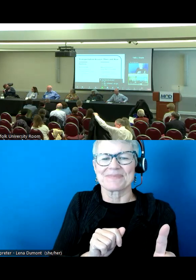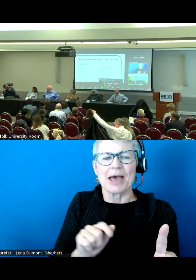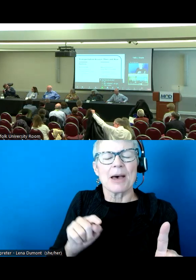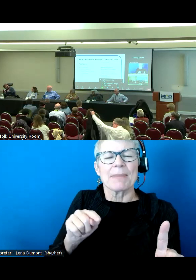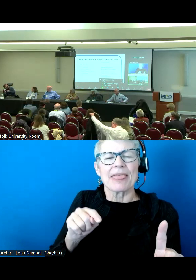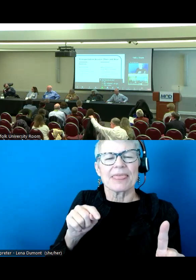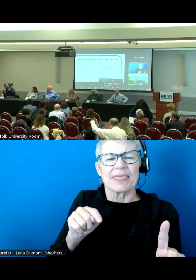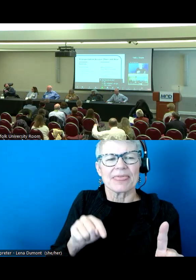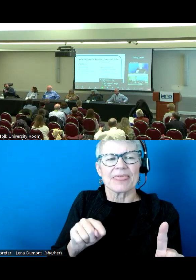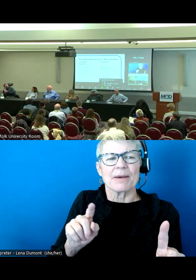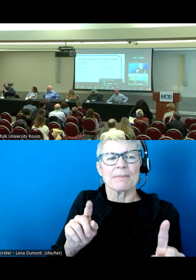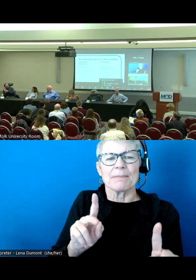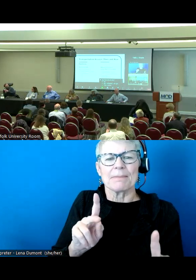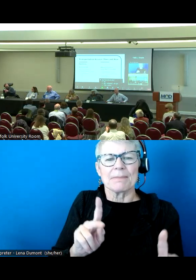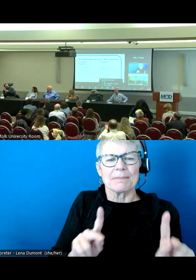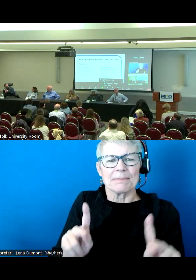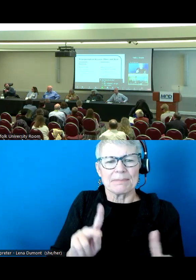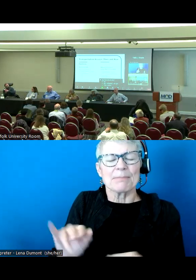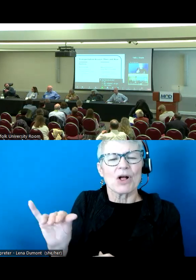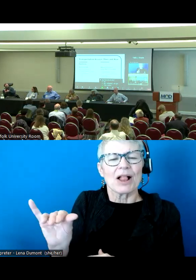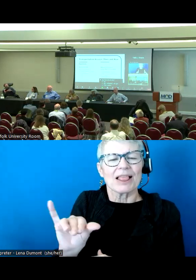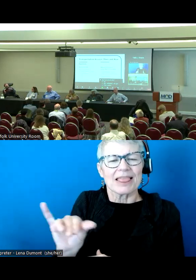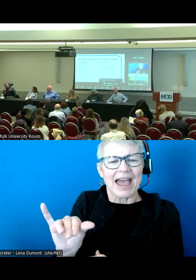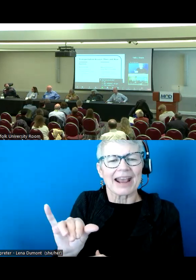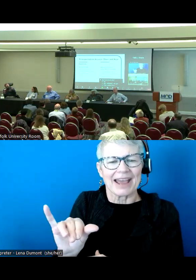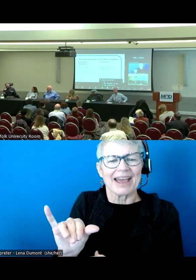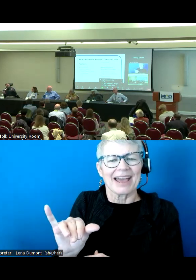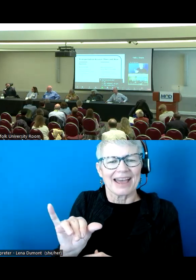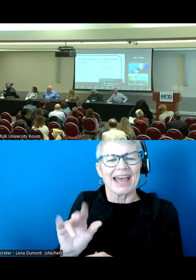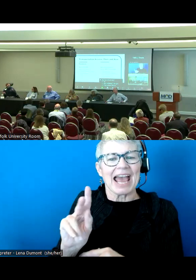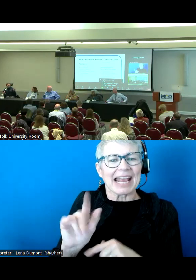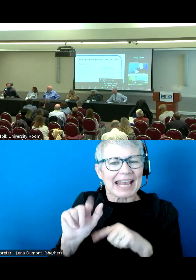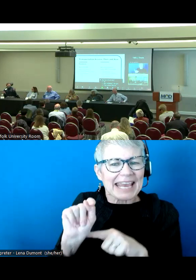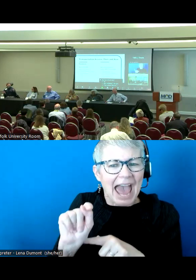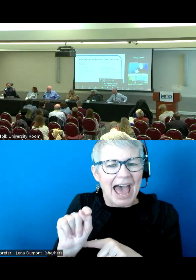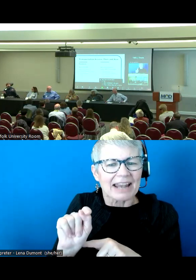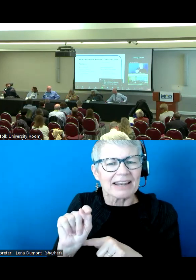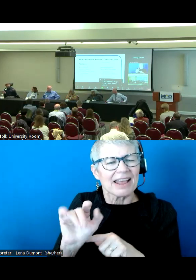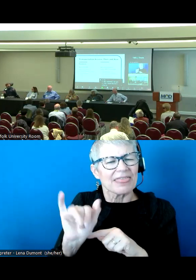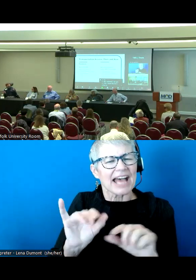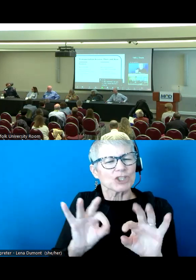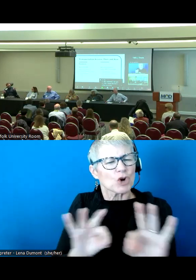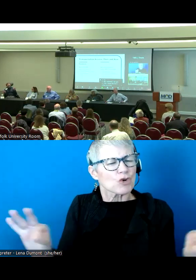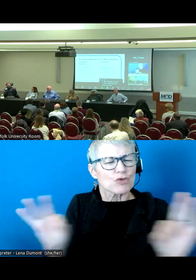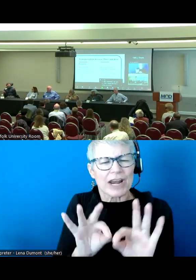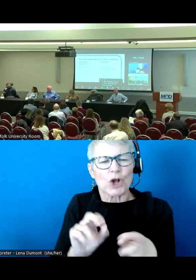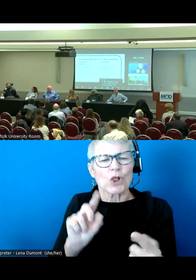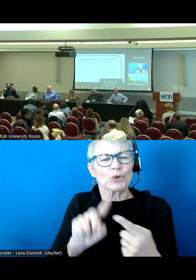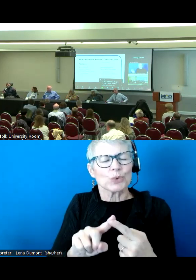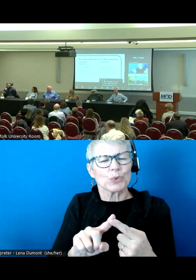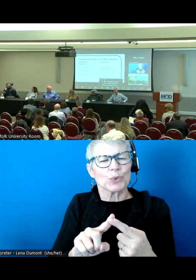folks like Kat are critical to actually carrying on like